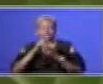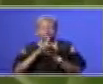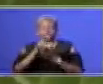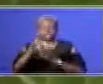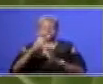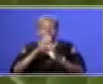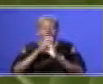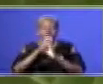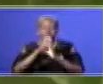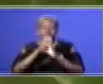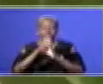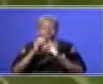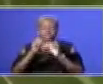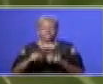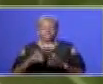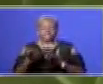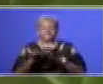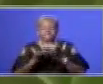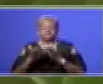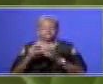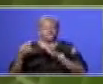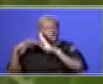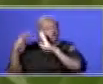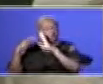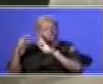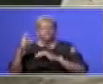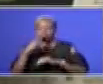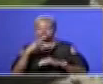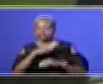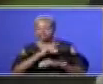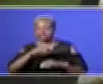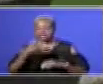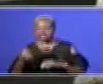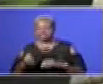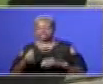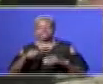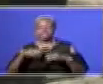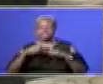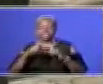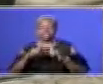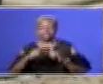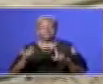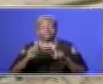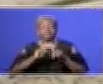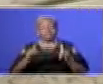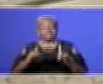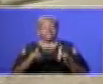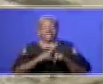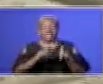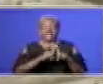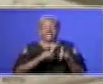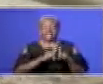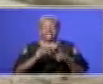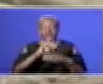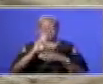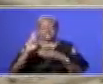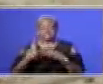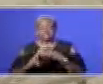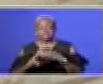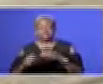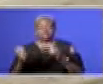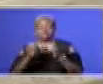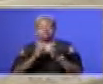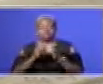servicing hotels, restaurants, and other stores. But as a result of COVID-19, most of its effort has been centered